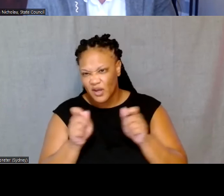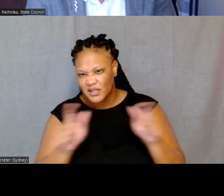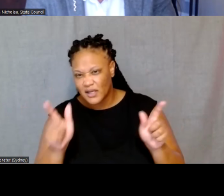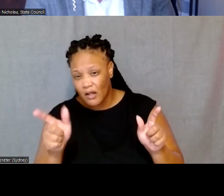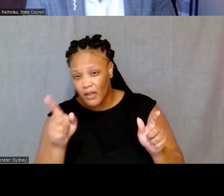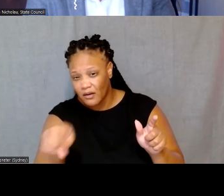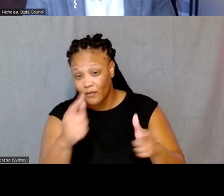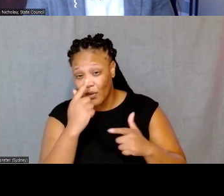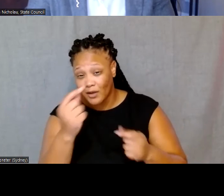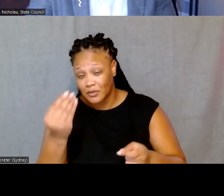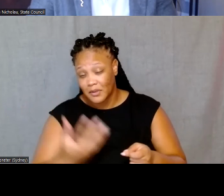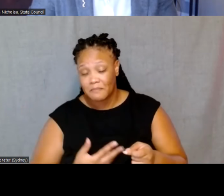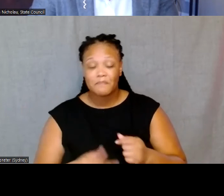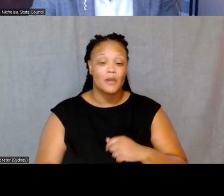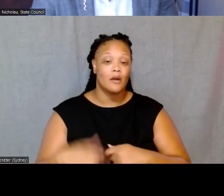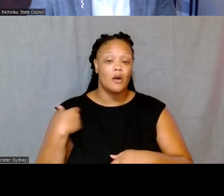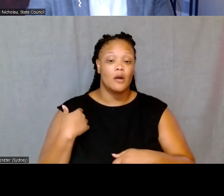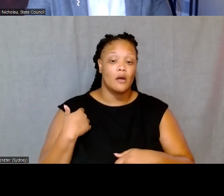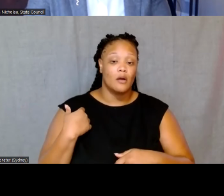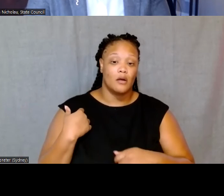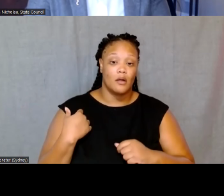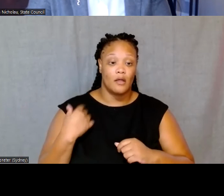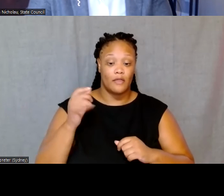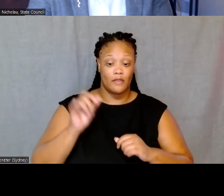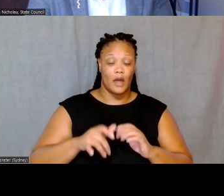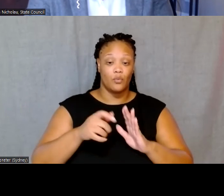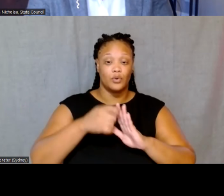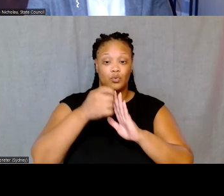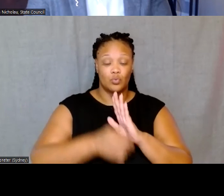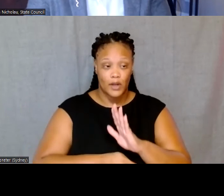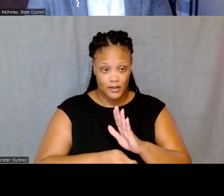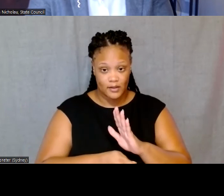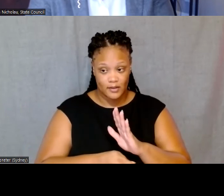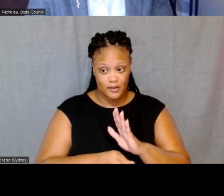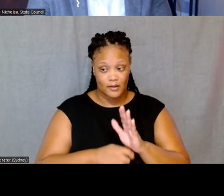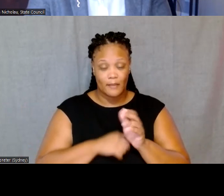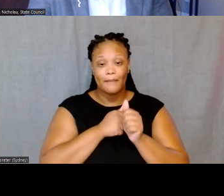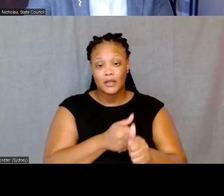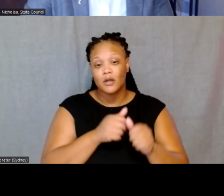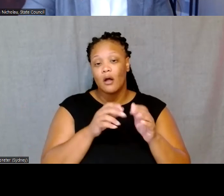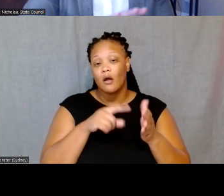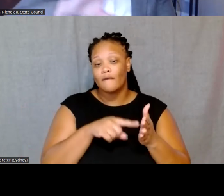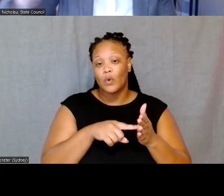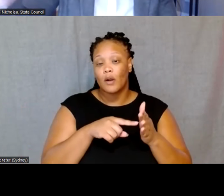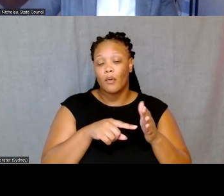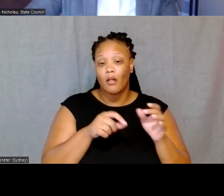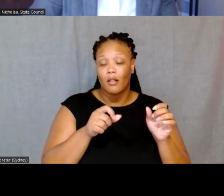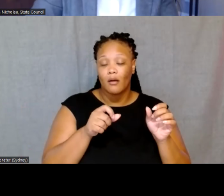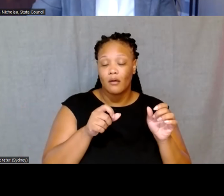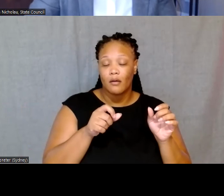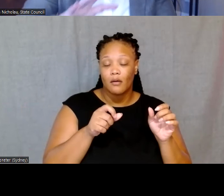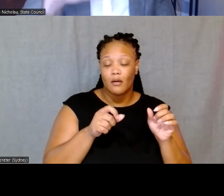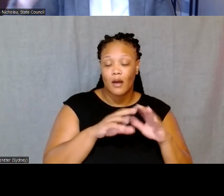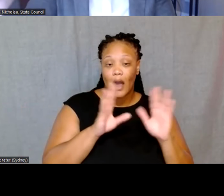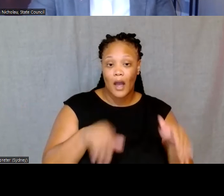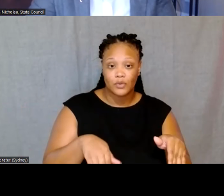people. It was written from the viewpoint of affordable housing and community development sectors, and looking, involving